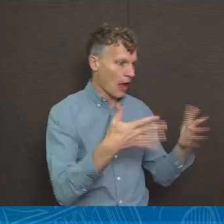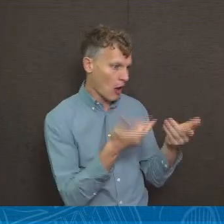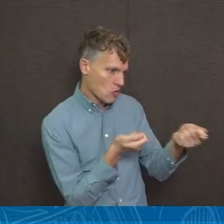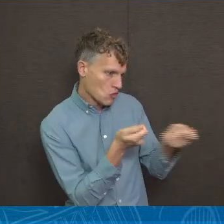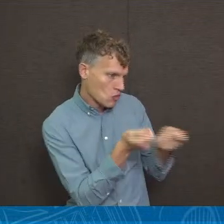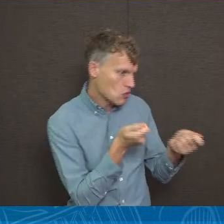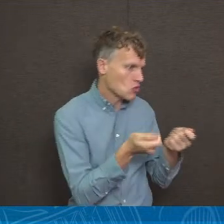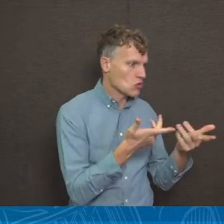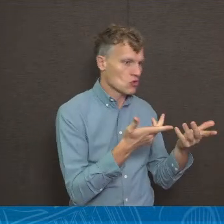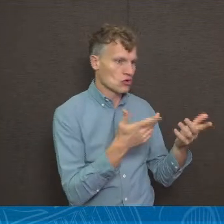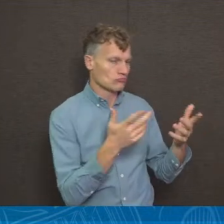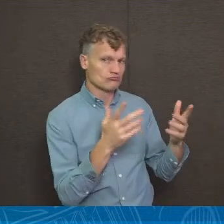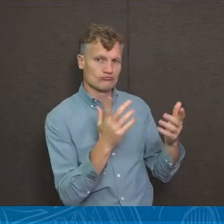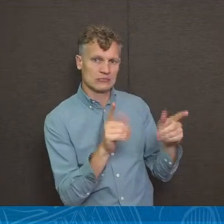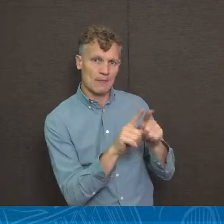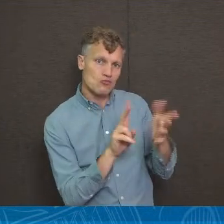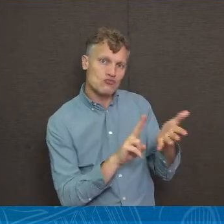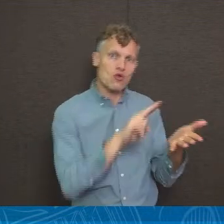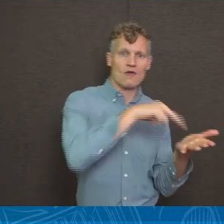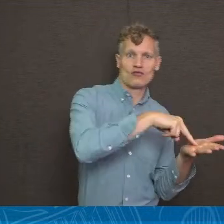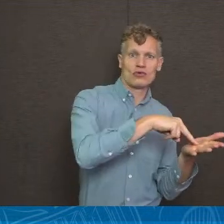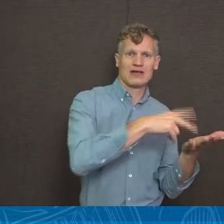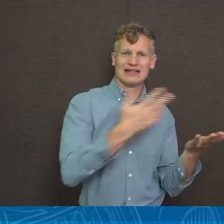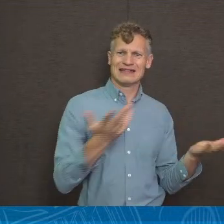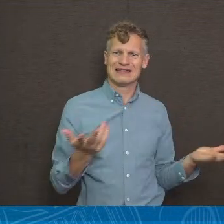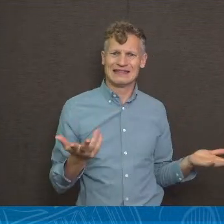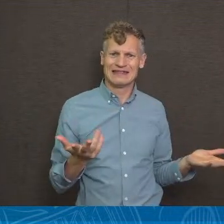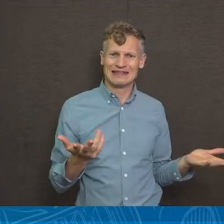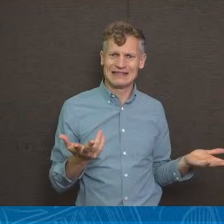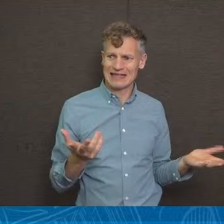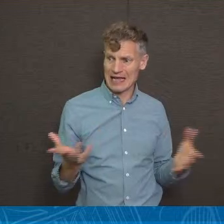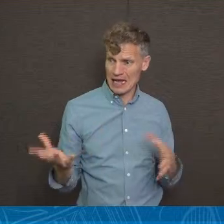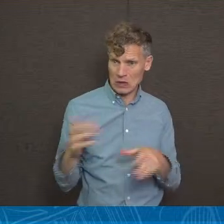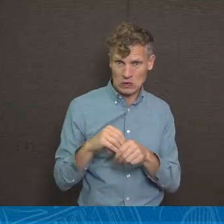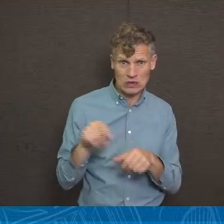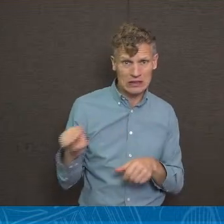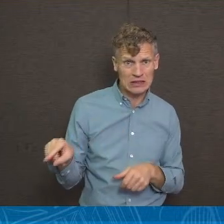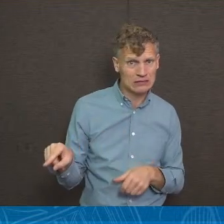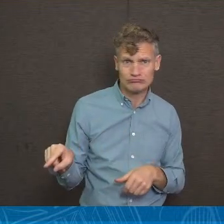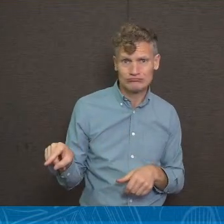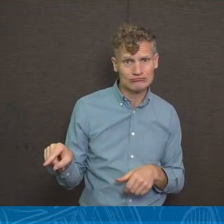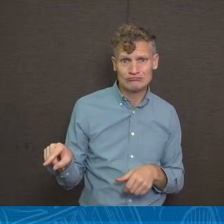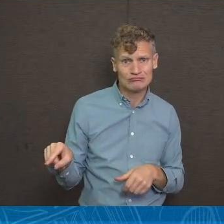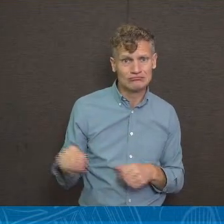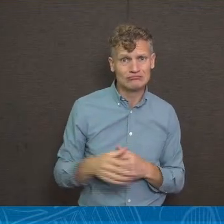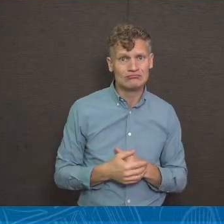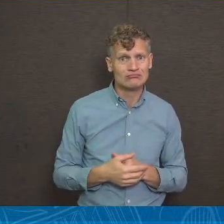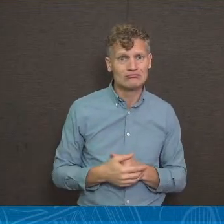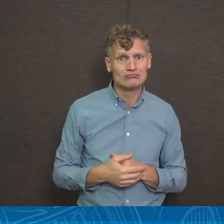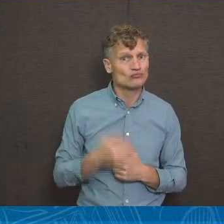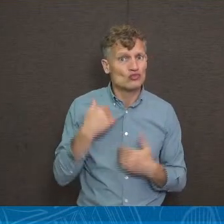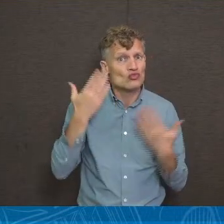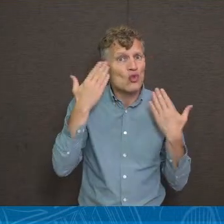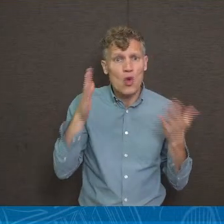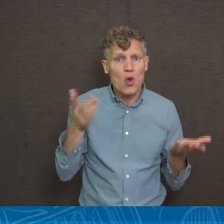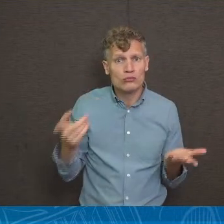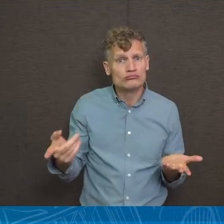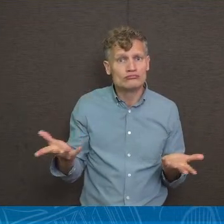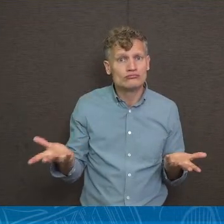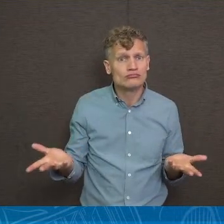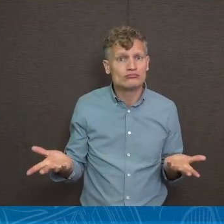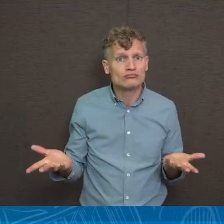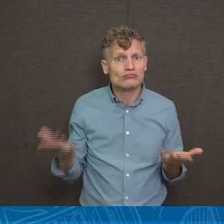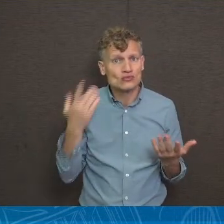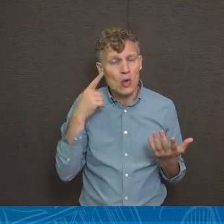redress don't include the needs and specific access issues for people